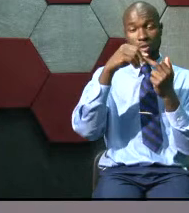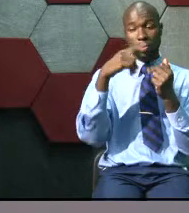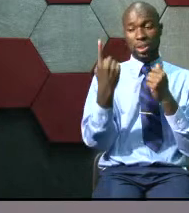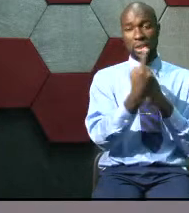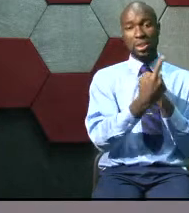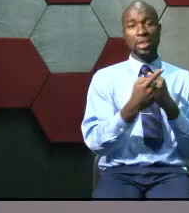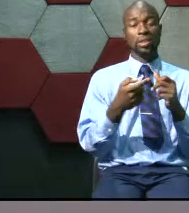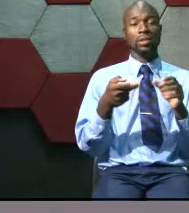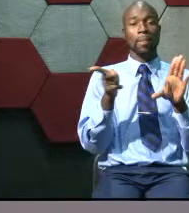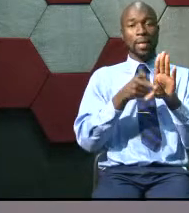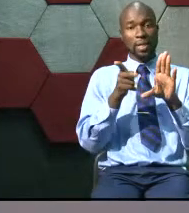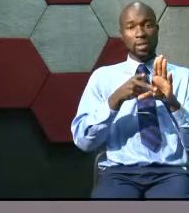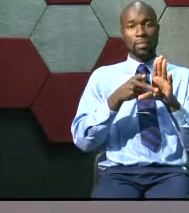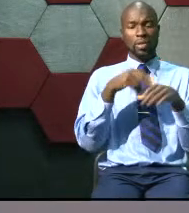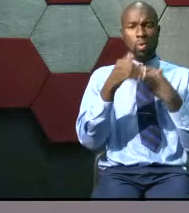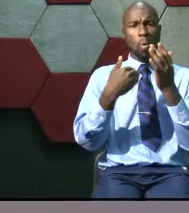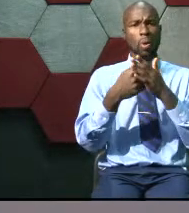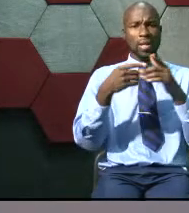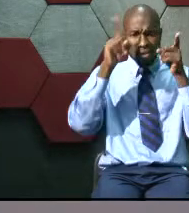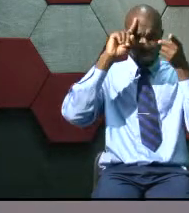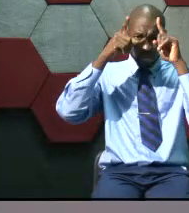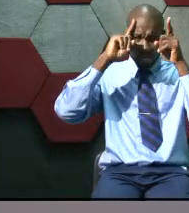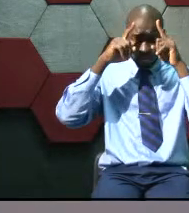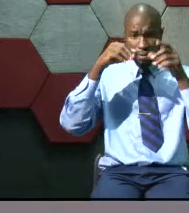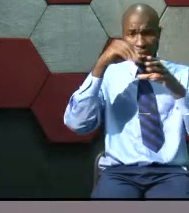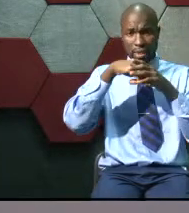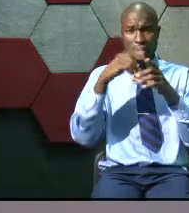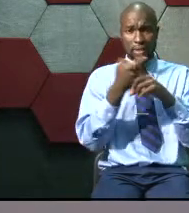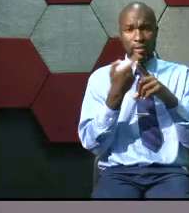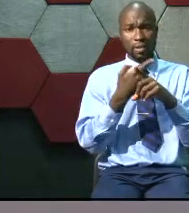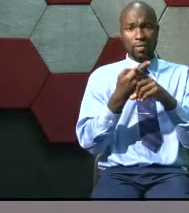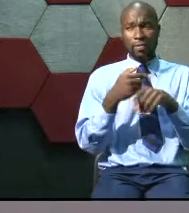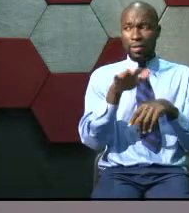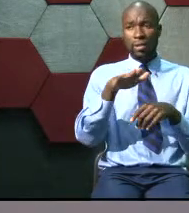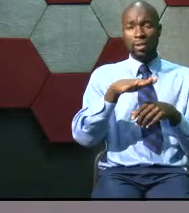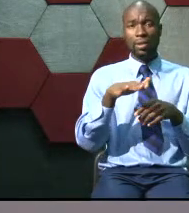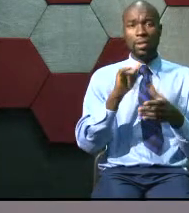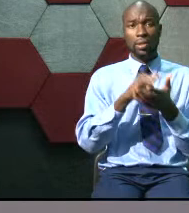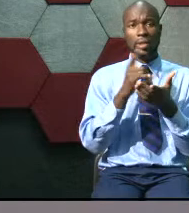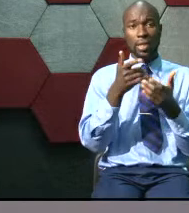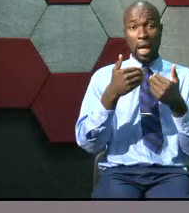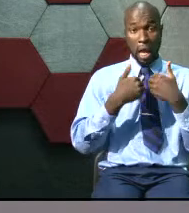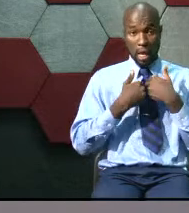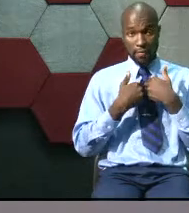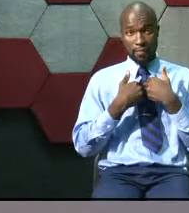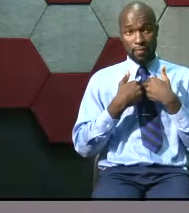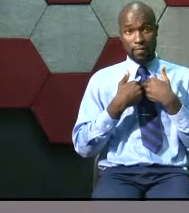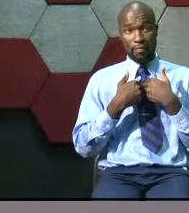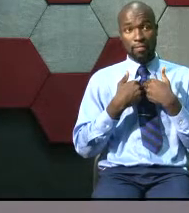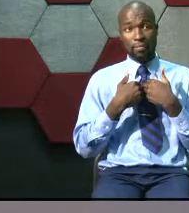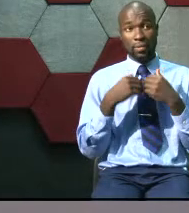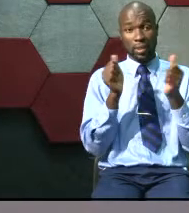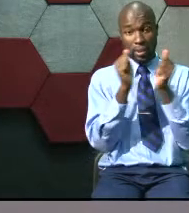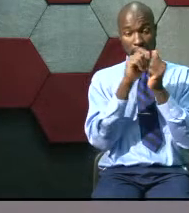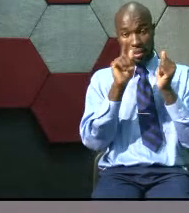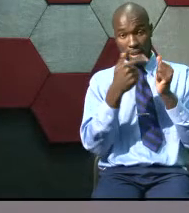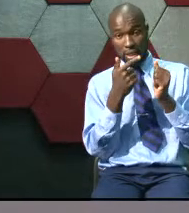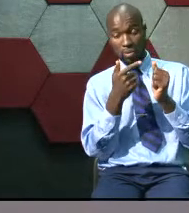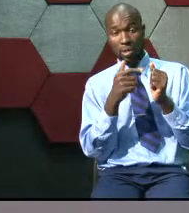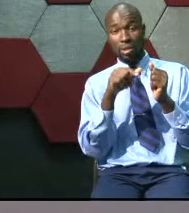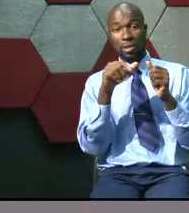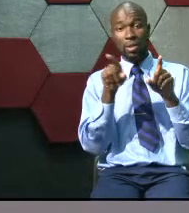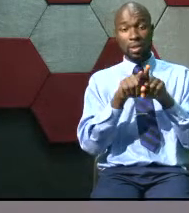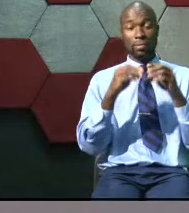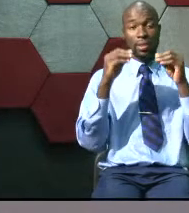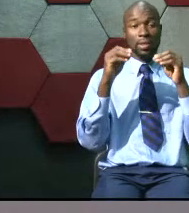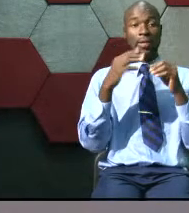they are very innovative in their various fields, each student gets 5,000 shillings together with their teacher as well. That's 5,000 shillings,